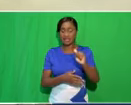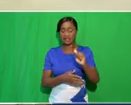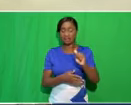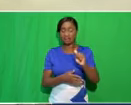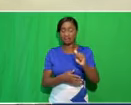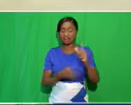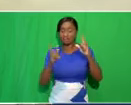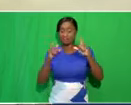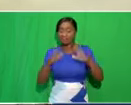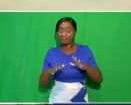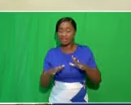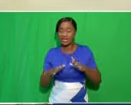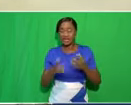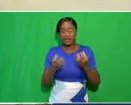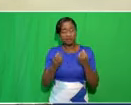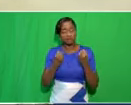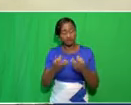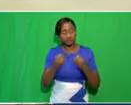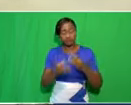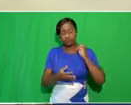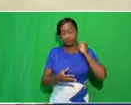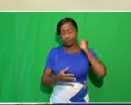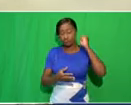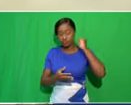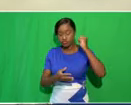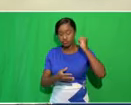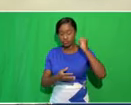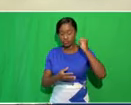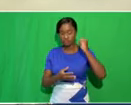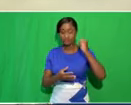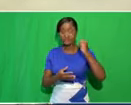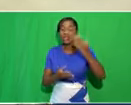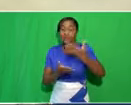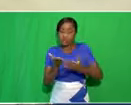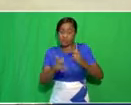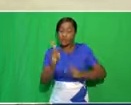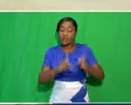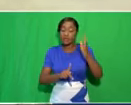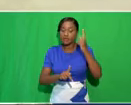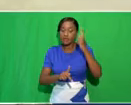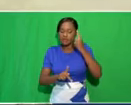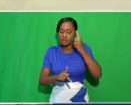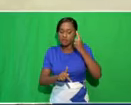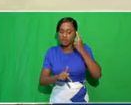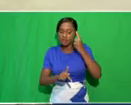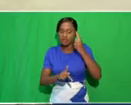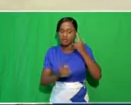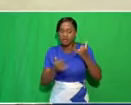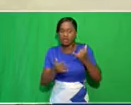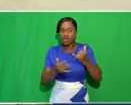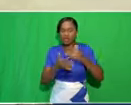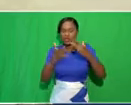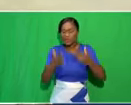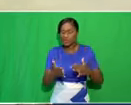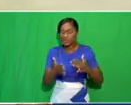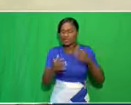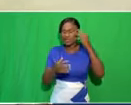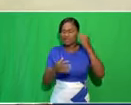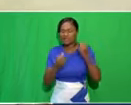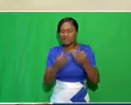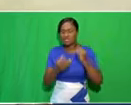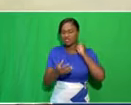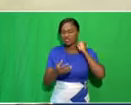of stress that the SEA, some believe, that places the students on, do you think that